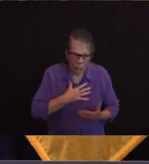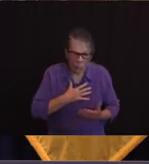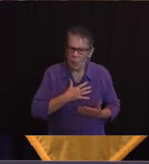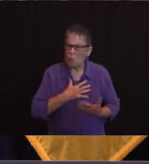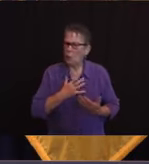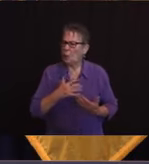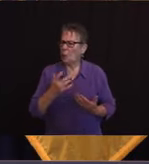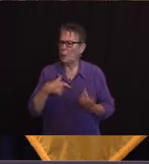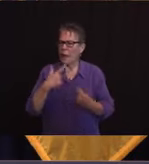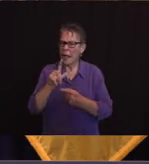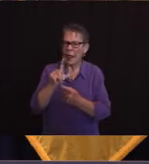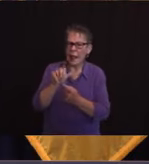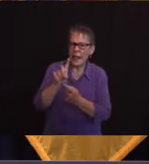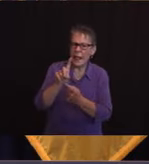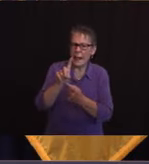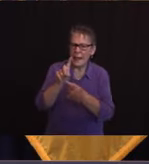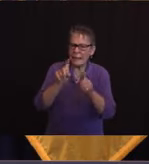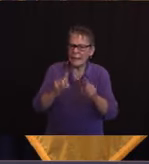Pat,